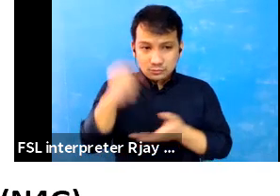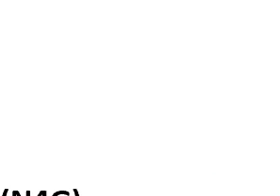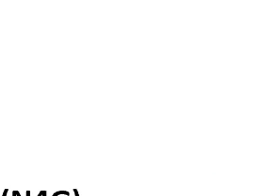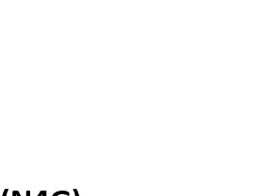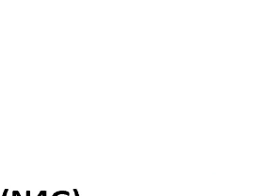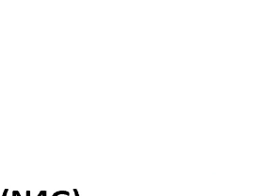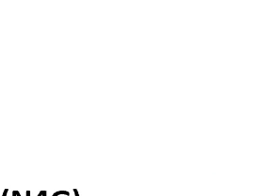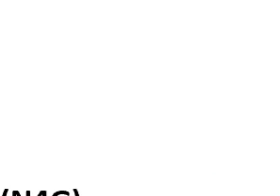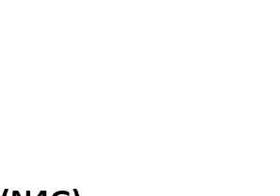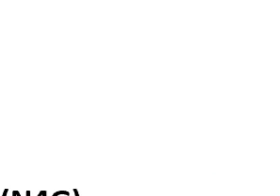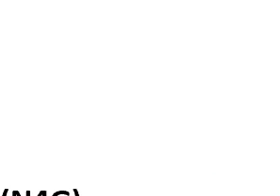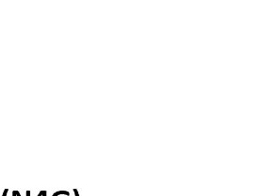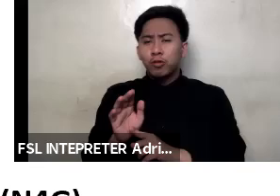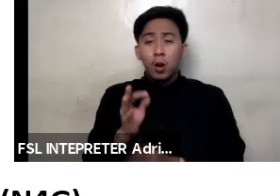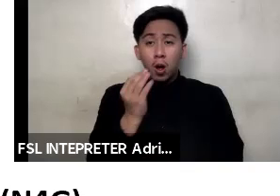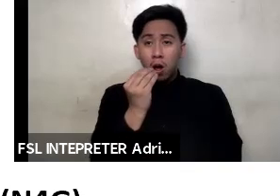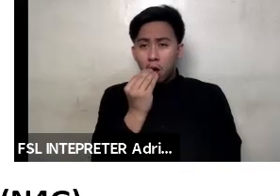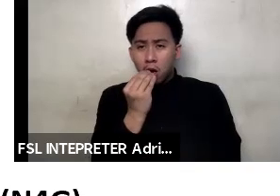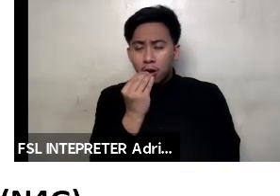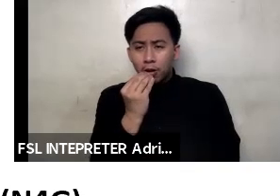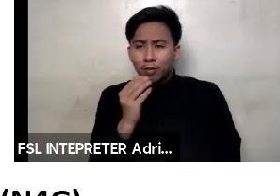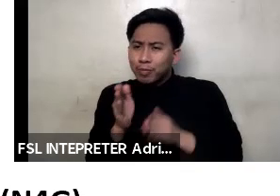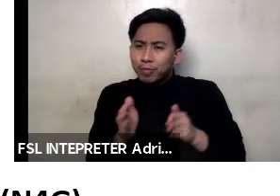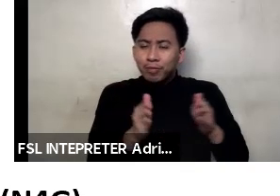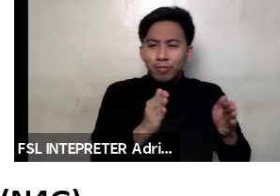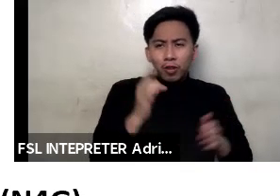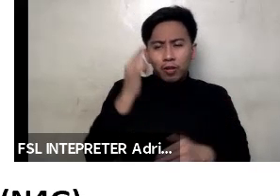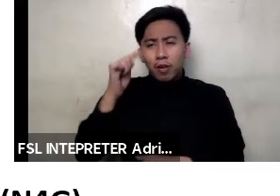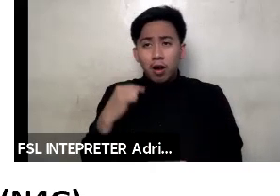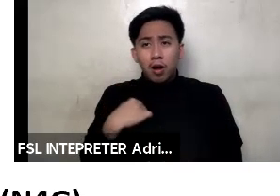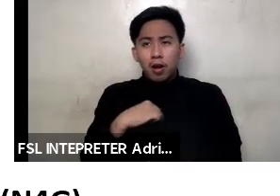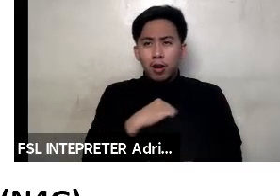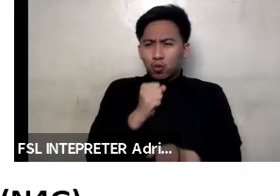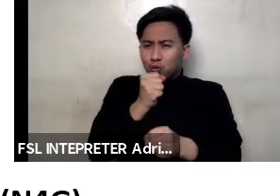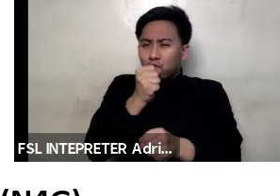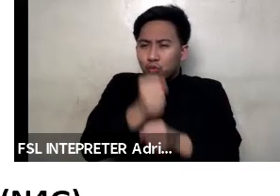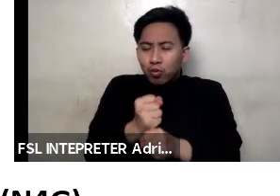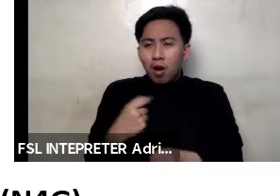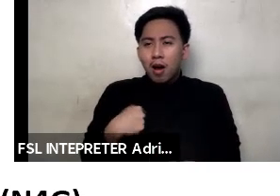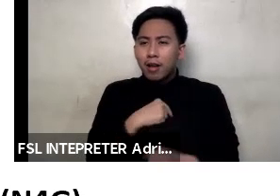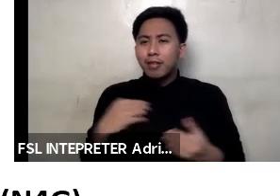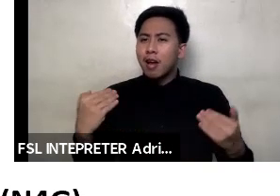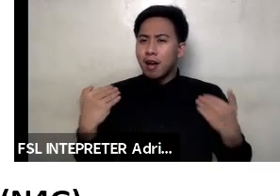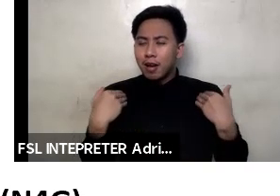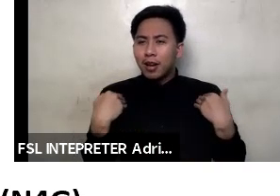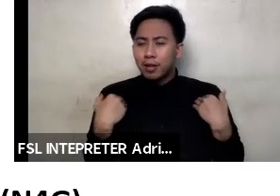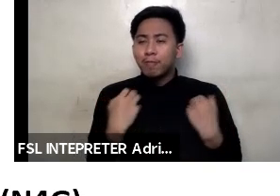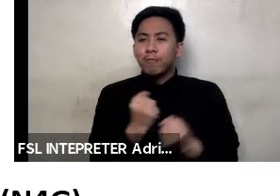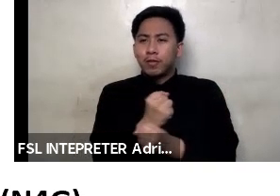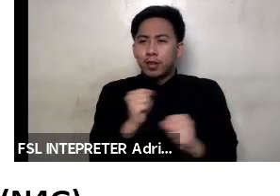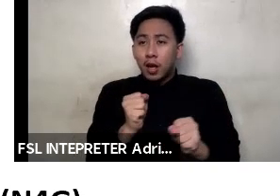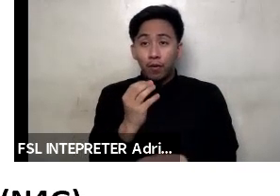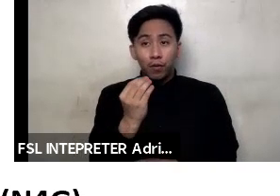had presented our plans for to make sure that we have a secure food